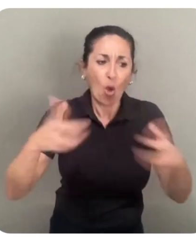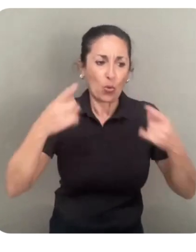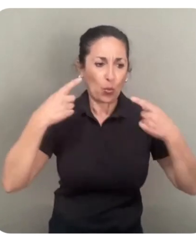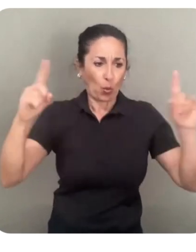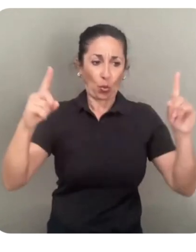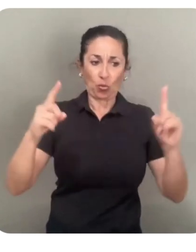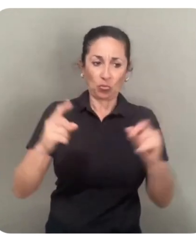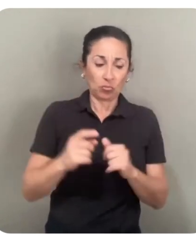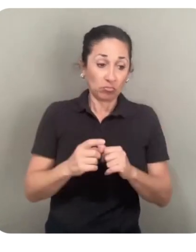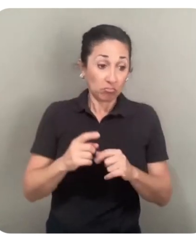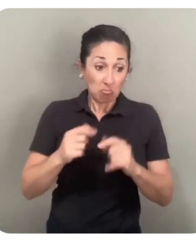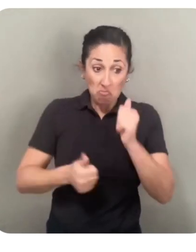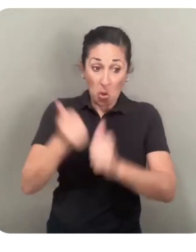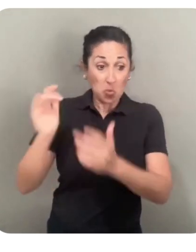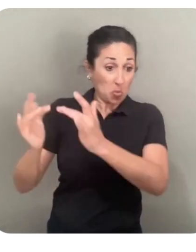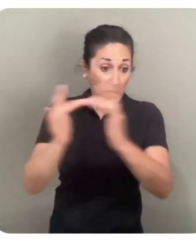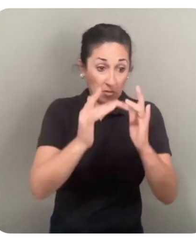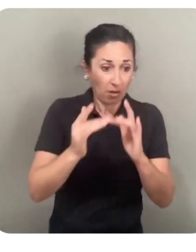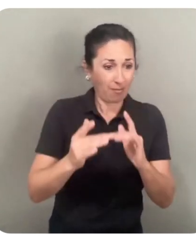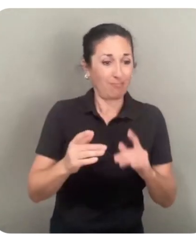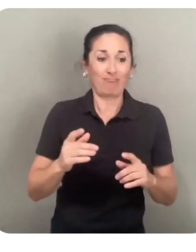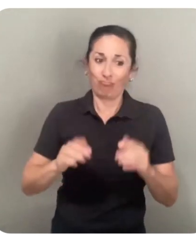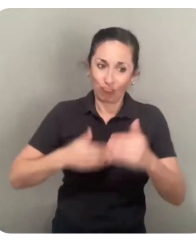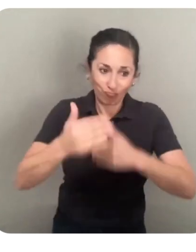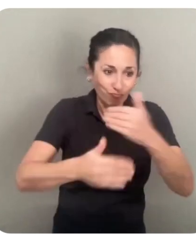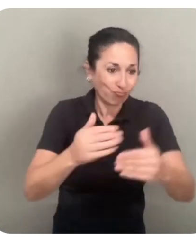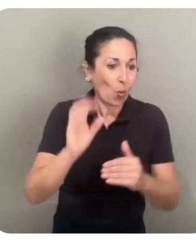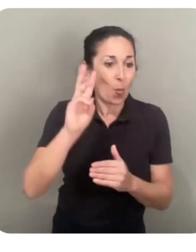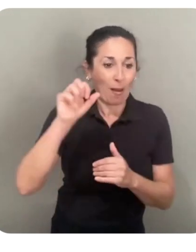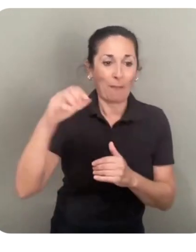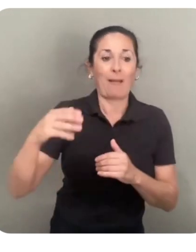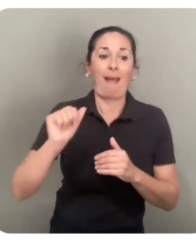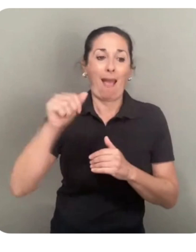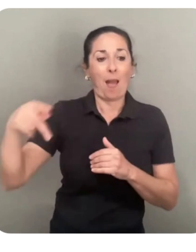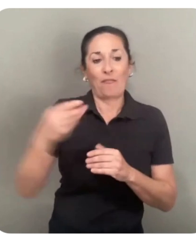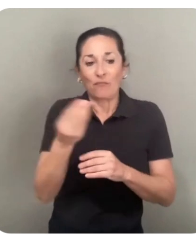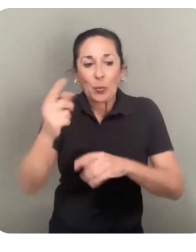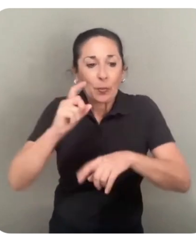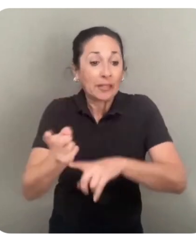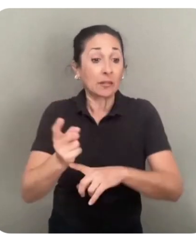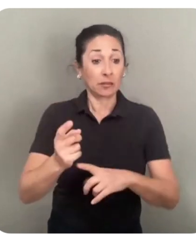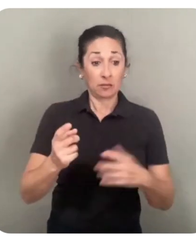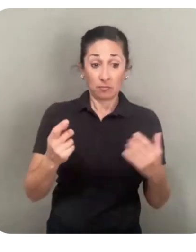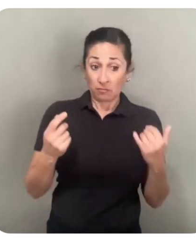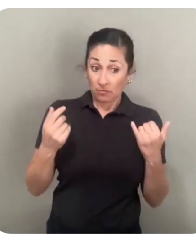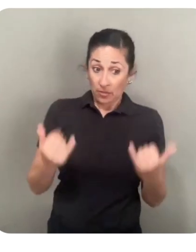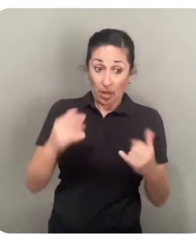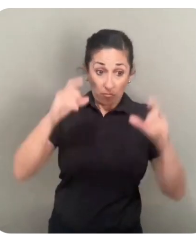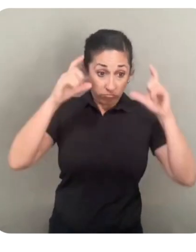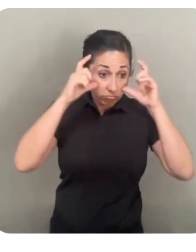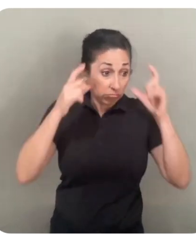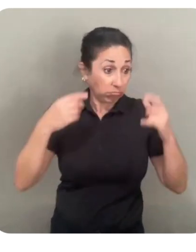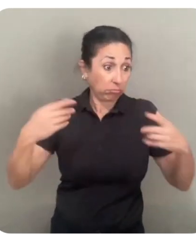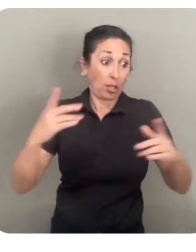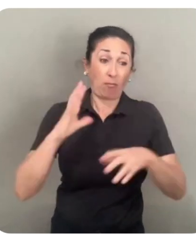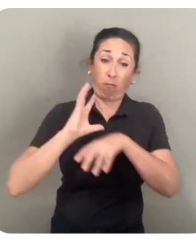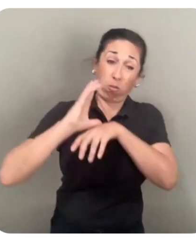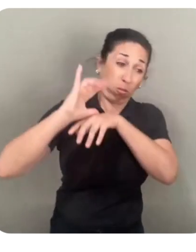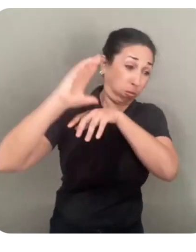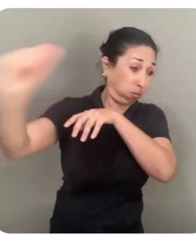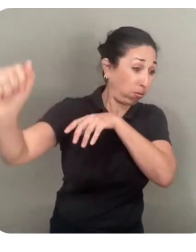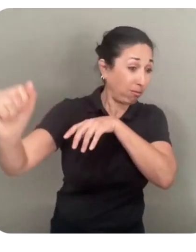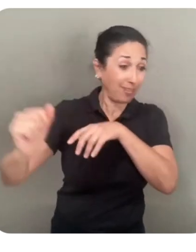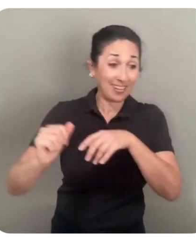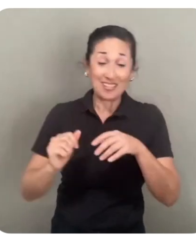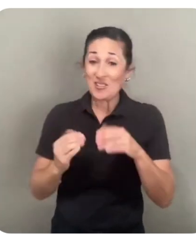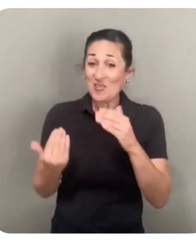Quest 3 sales are outpacing our expectations. We have a massive core gaming audience, but also emerging